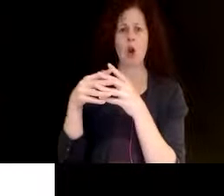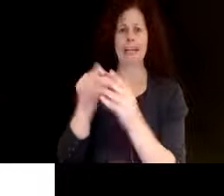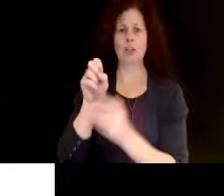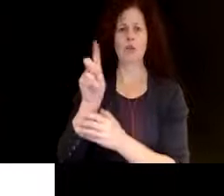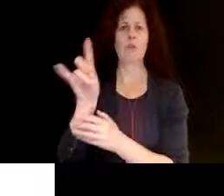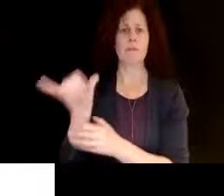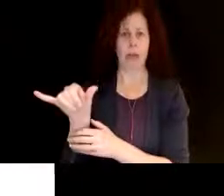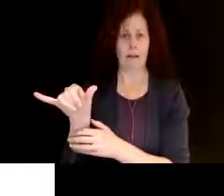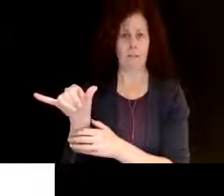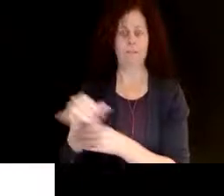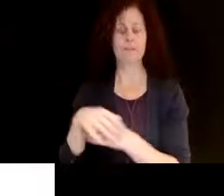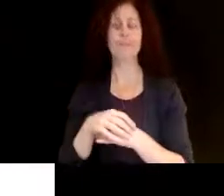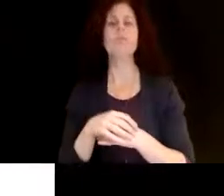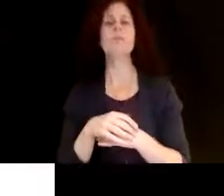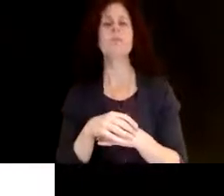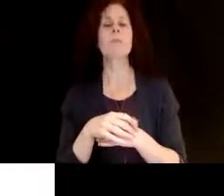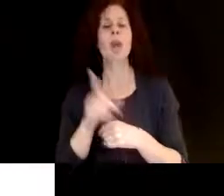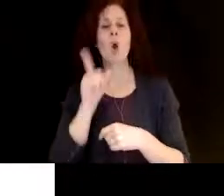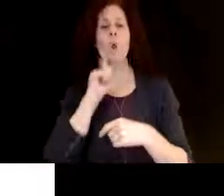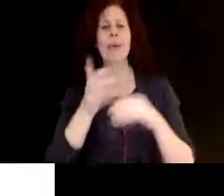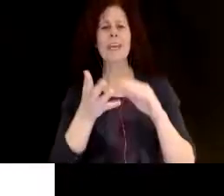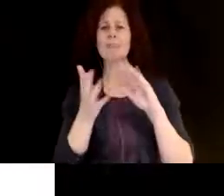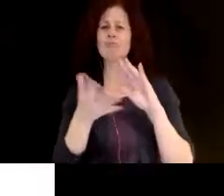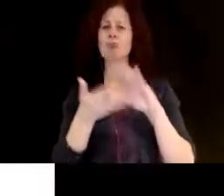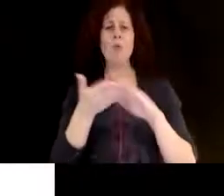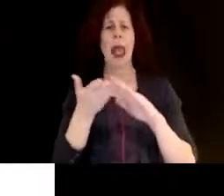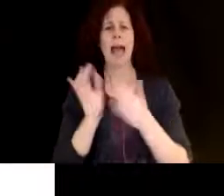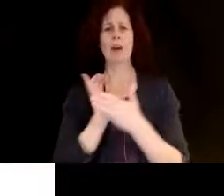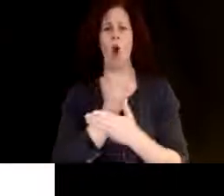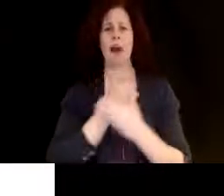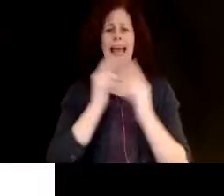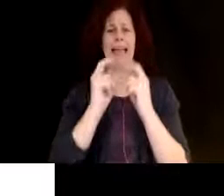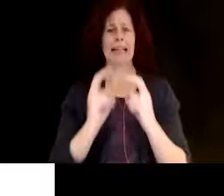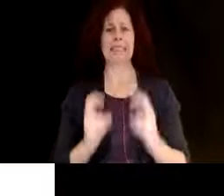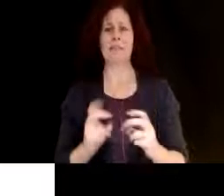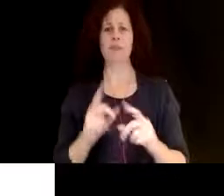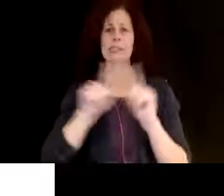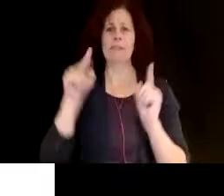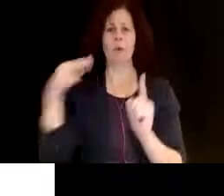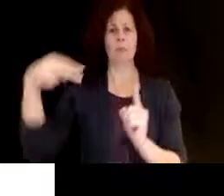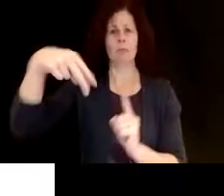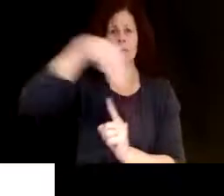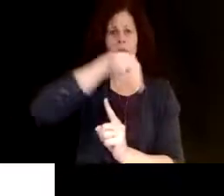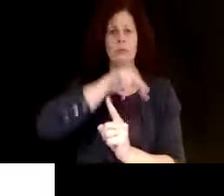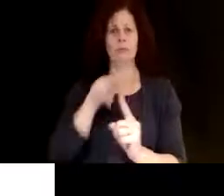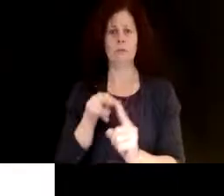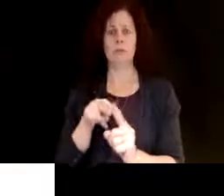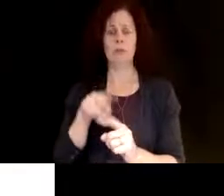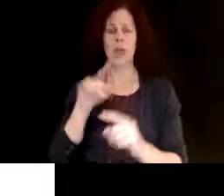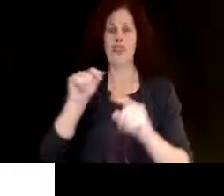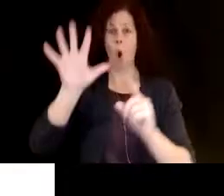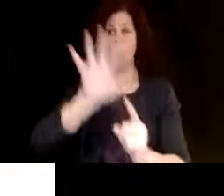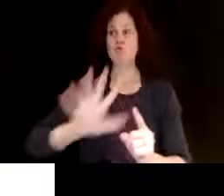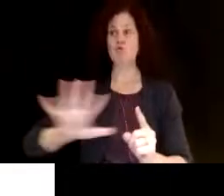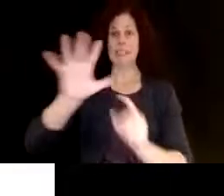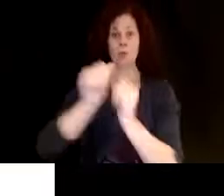And then we did our analyses. We ran on a number of different ways, looking at the region as a whole, by state, by